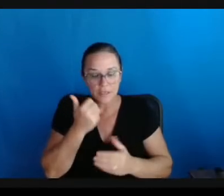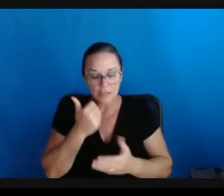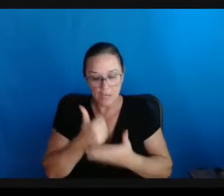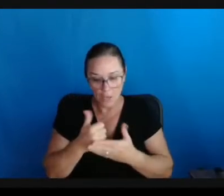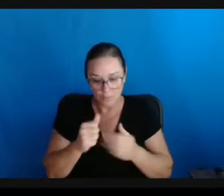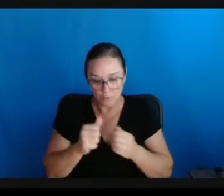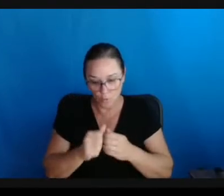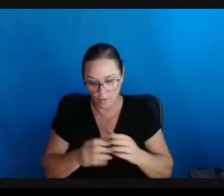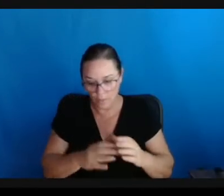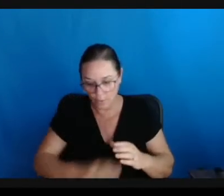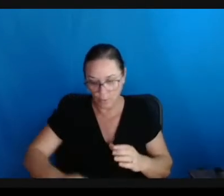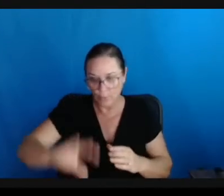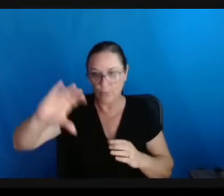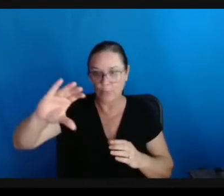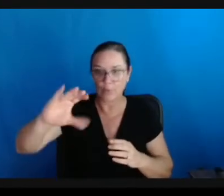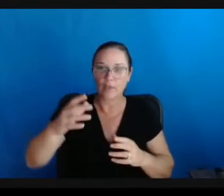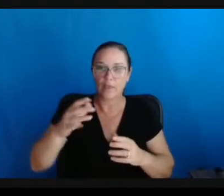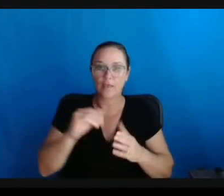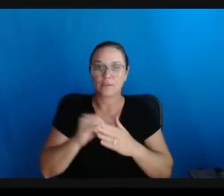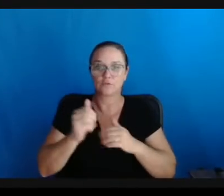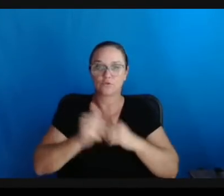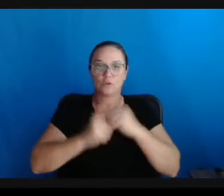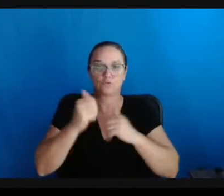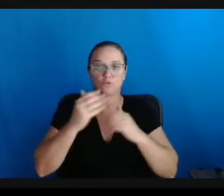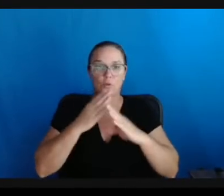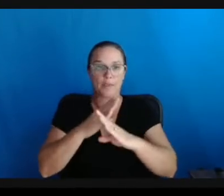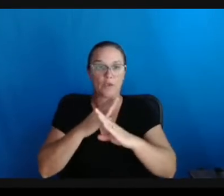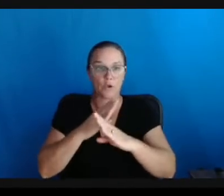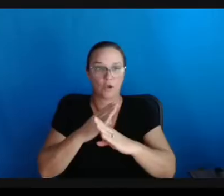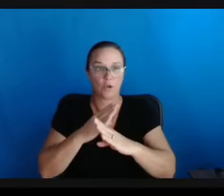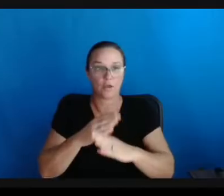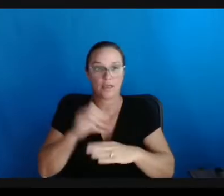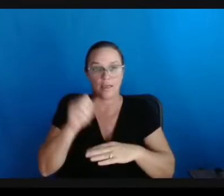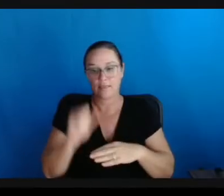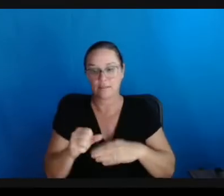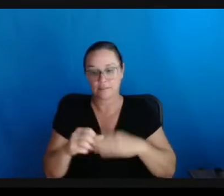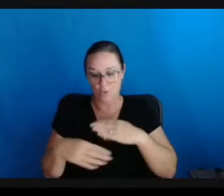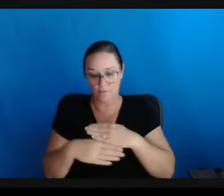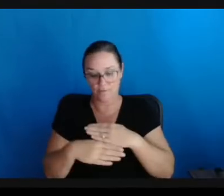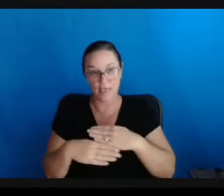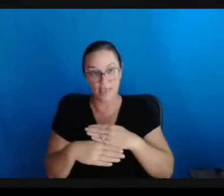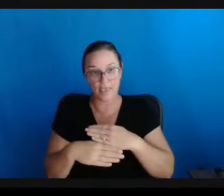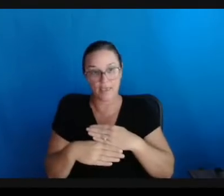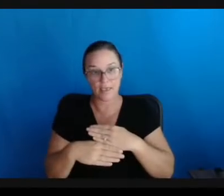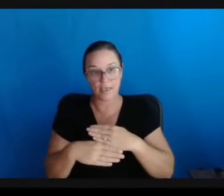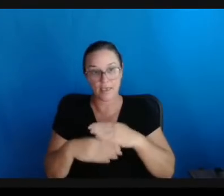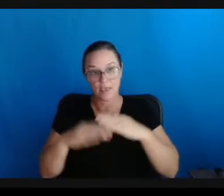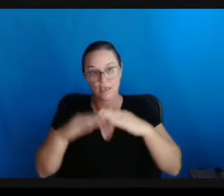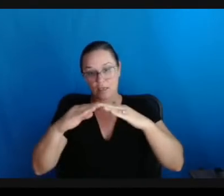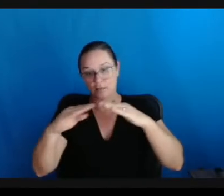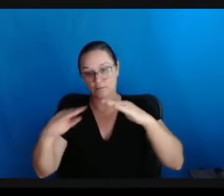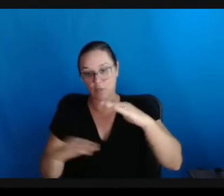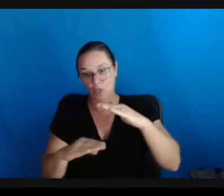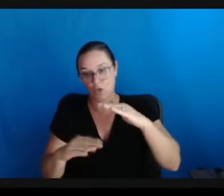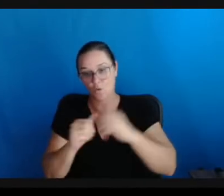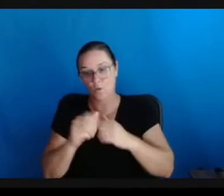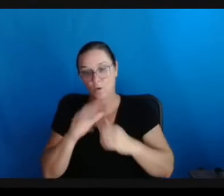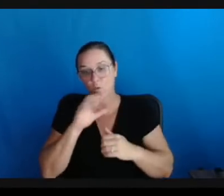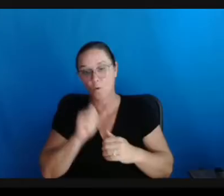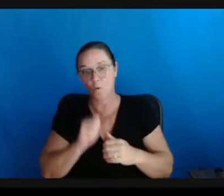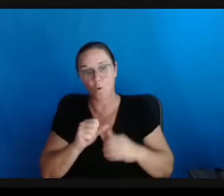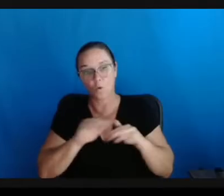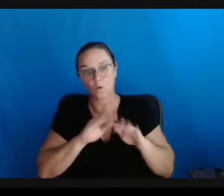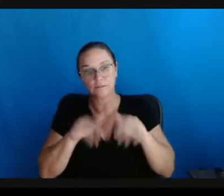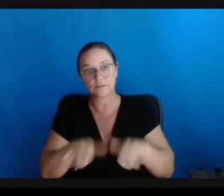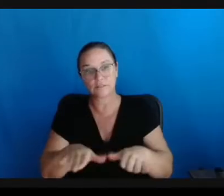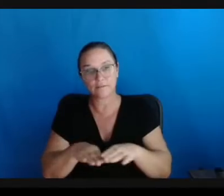structural change, a structural barrier, the south flank is bounded below with the old seafloor